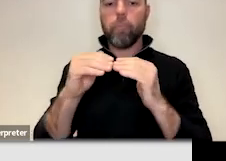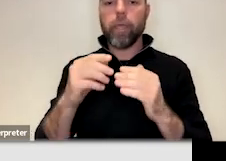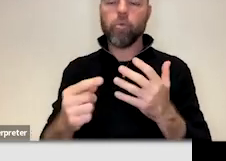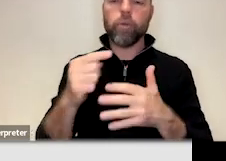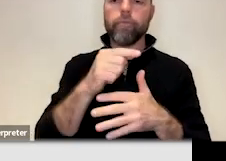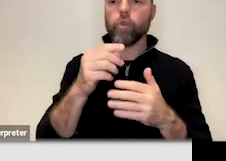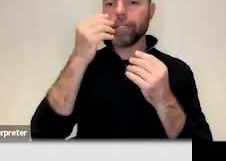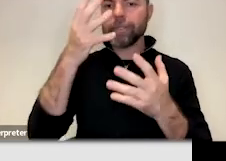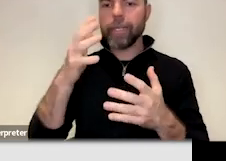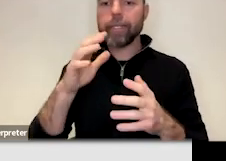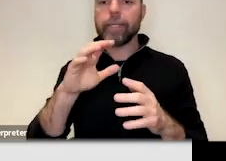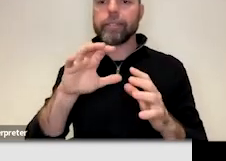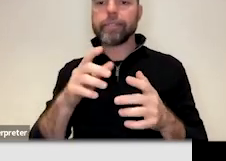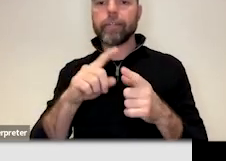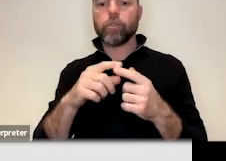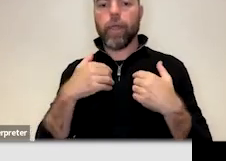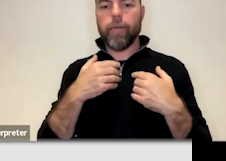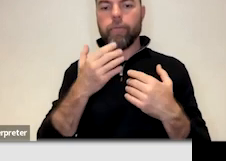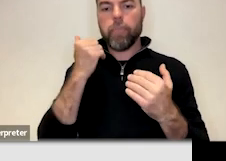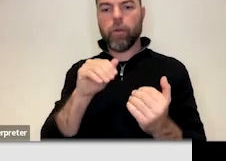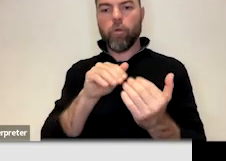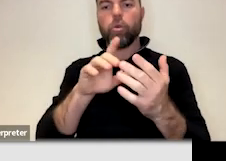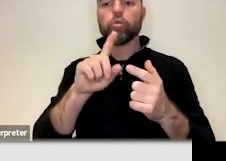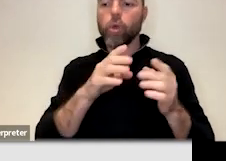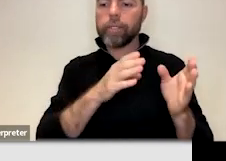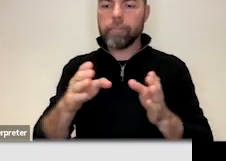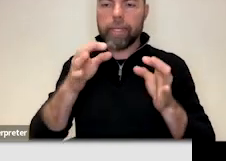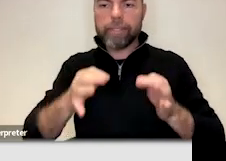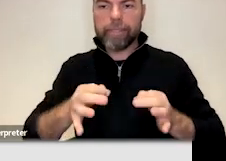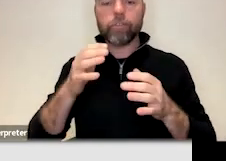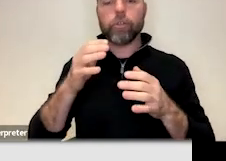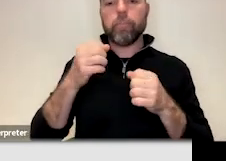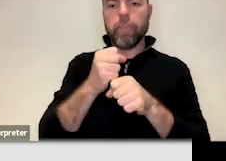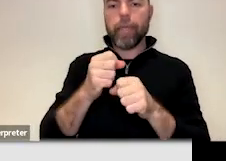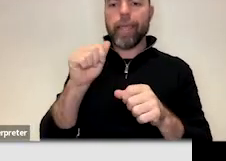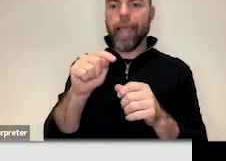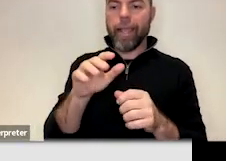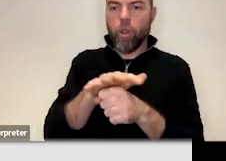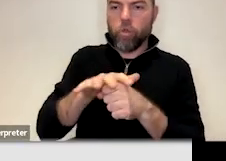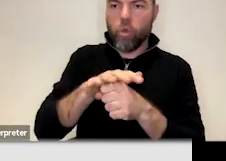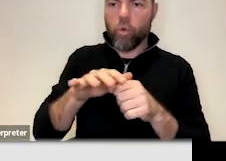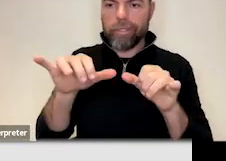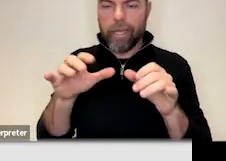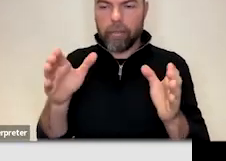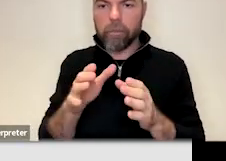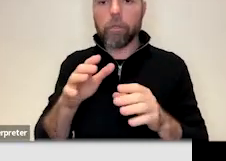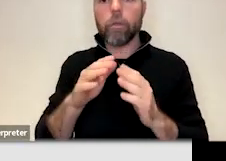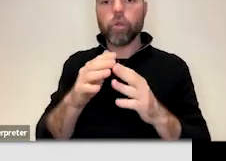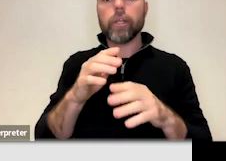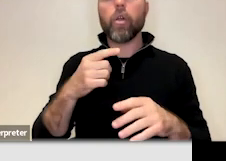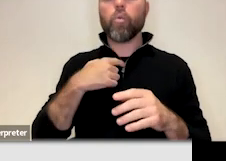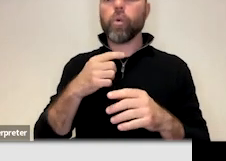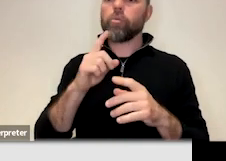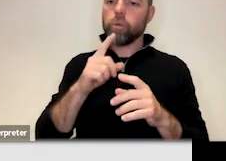more data-driven approach to analysis and planning at very local scales. We stress in all the work that we do